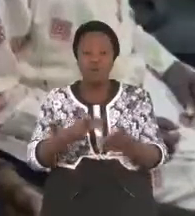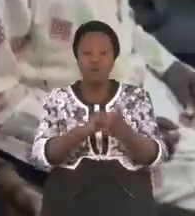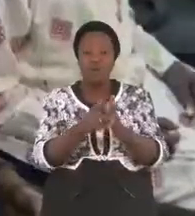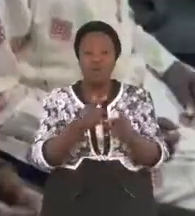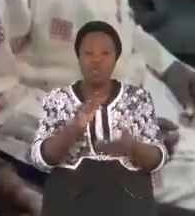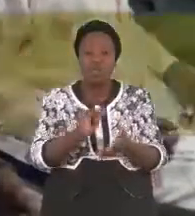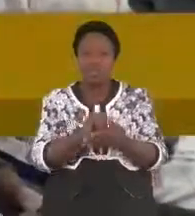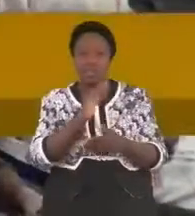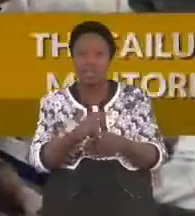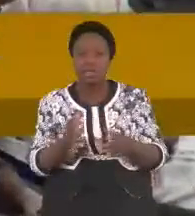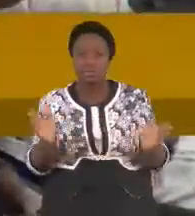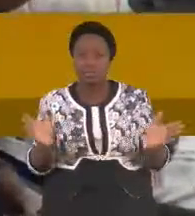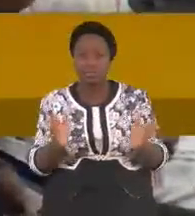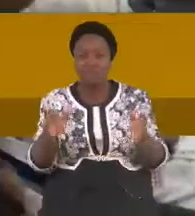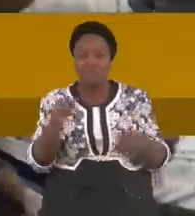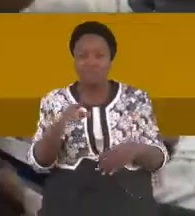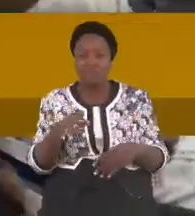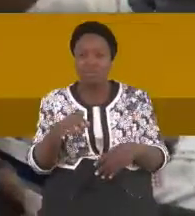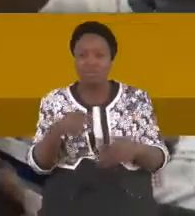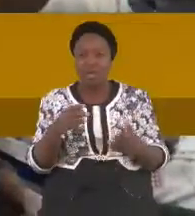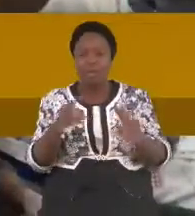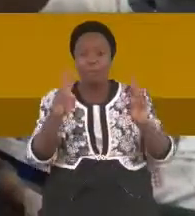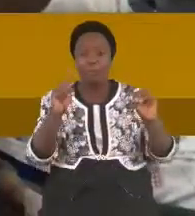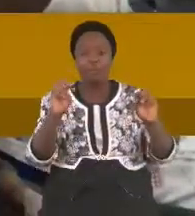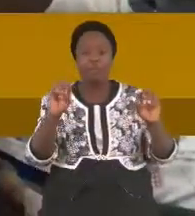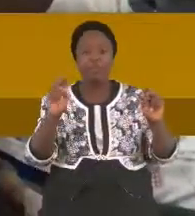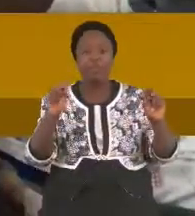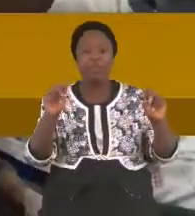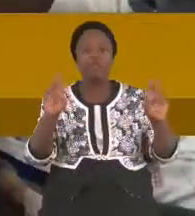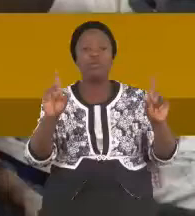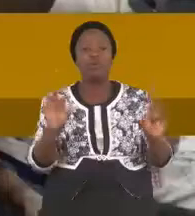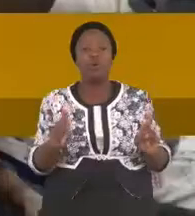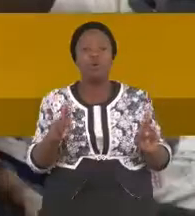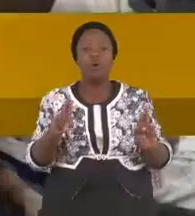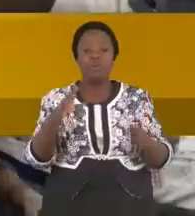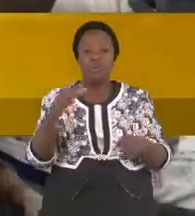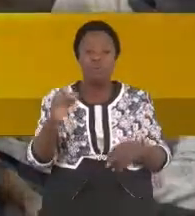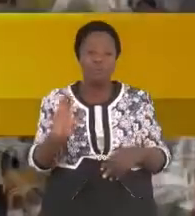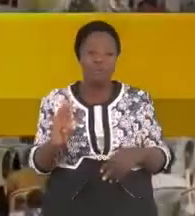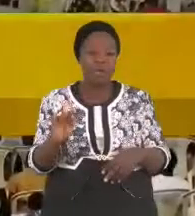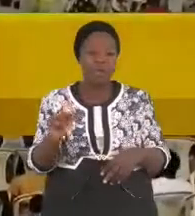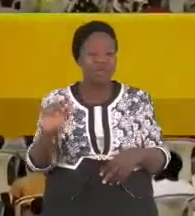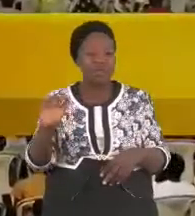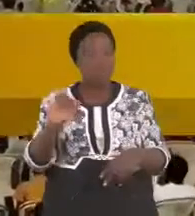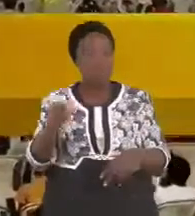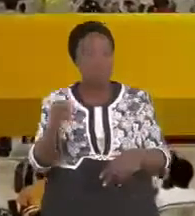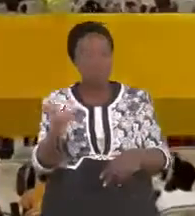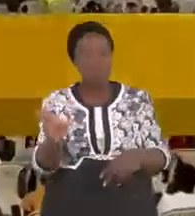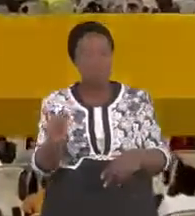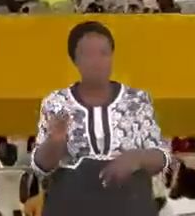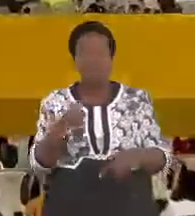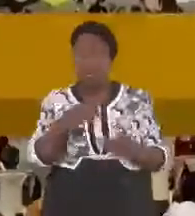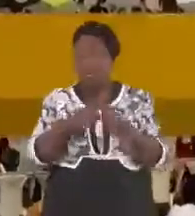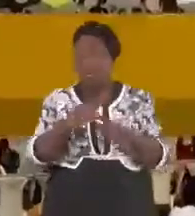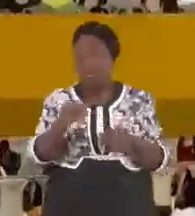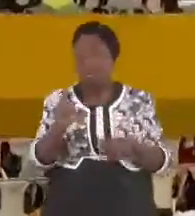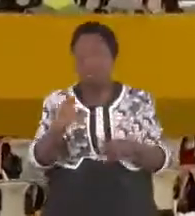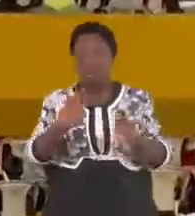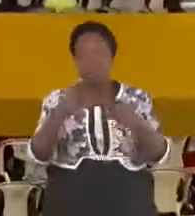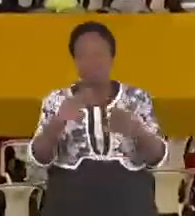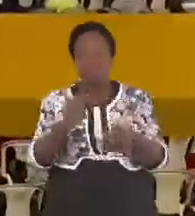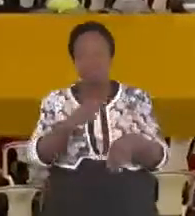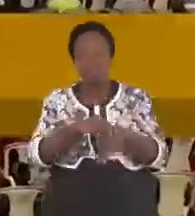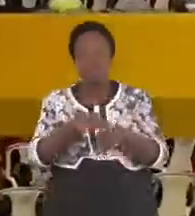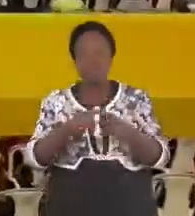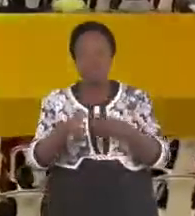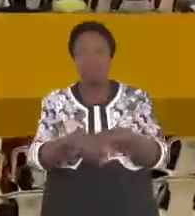mentored them. He mended them. He monitored them. And John gave the message to them, and yet some